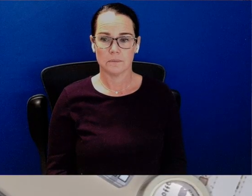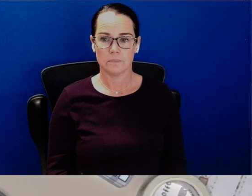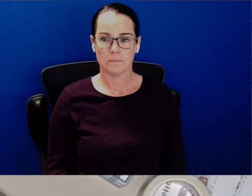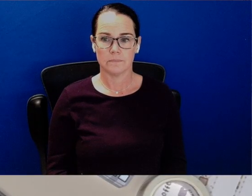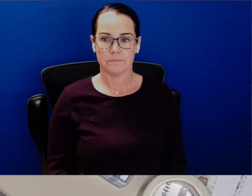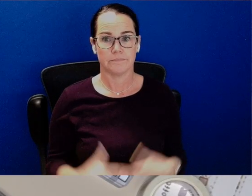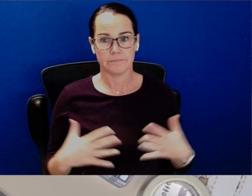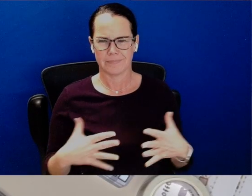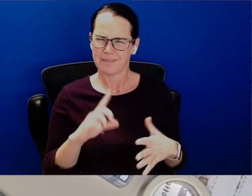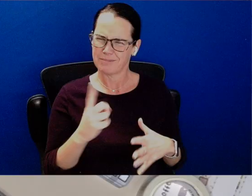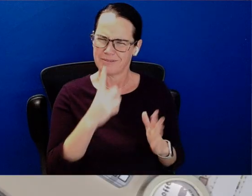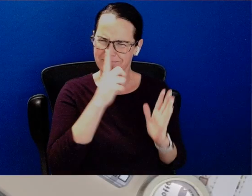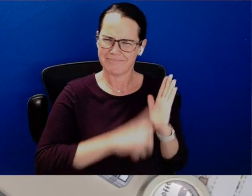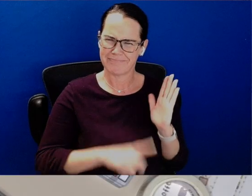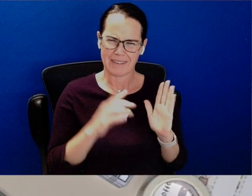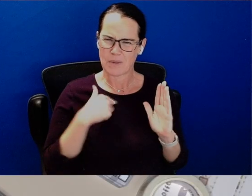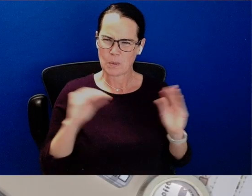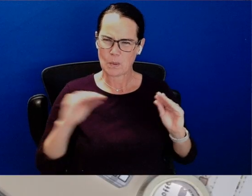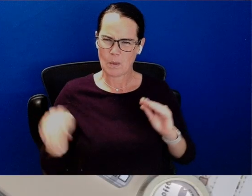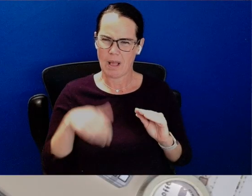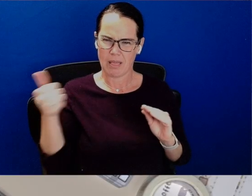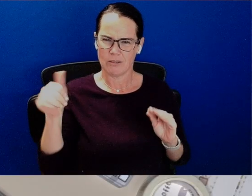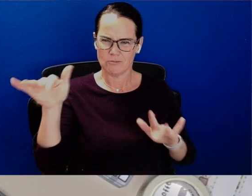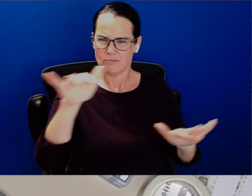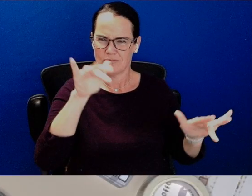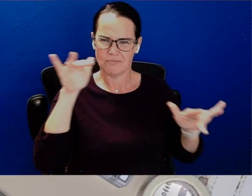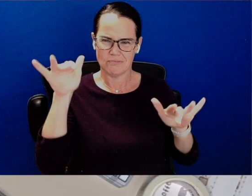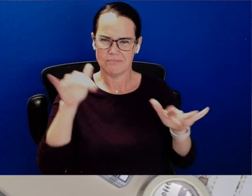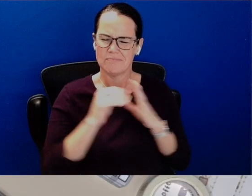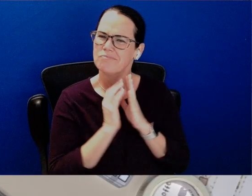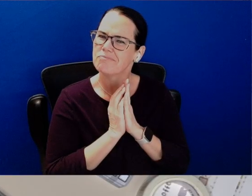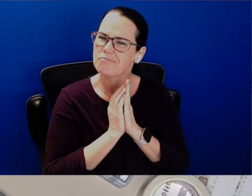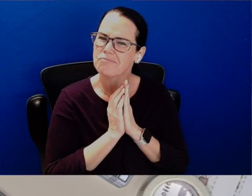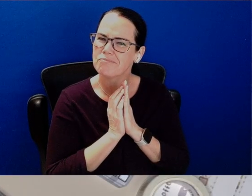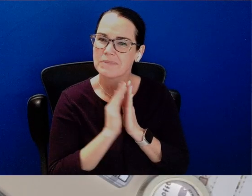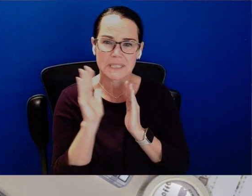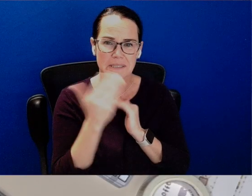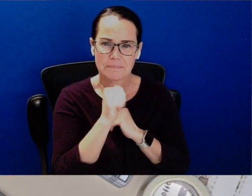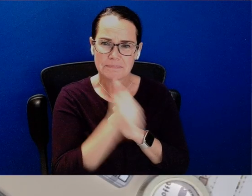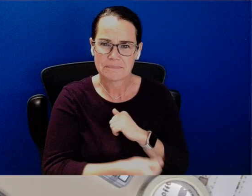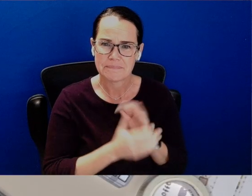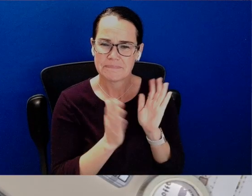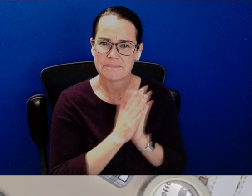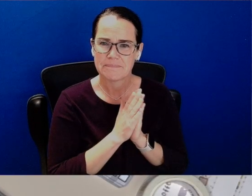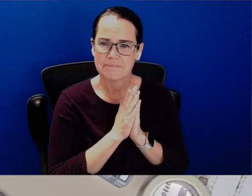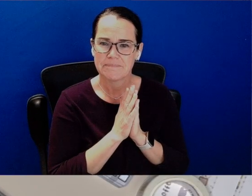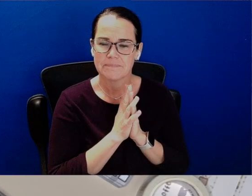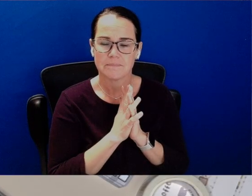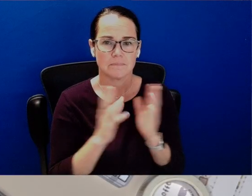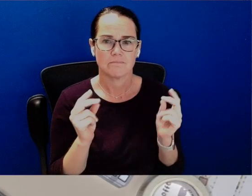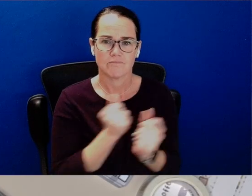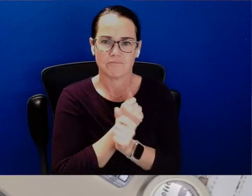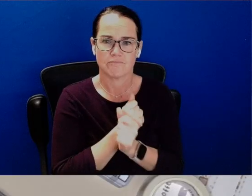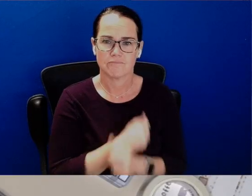Just gonna confirm I don't have any others floating around. Nope, doesn't look like it.